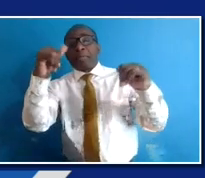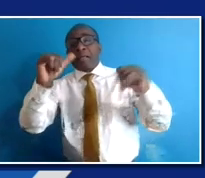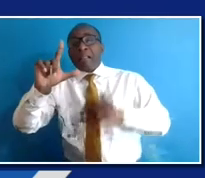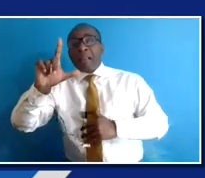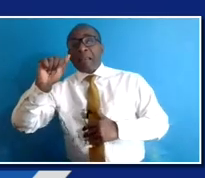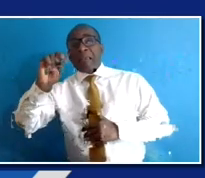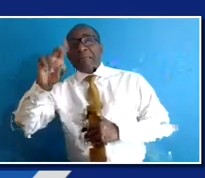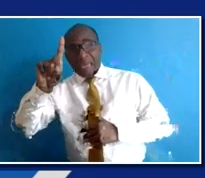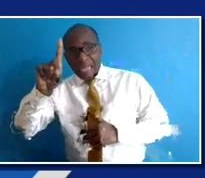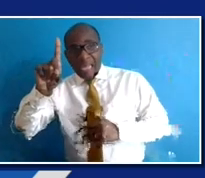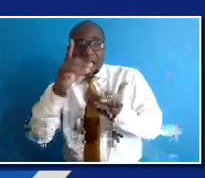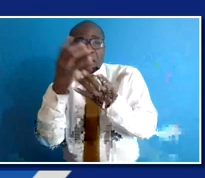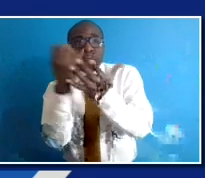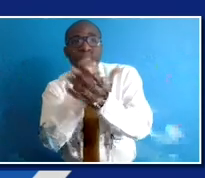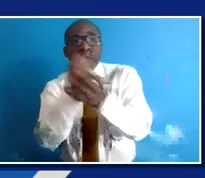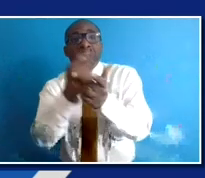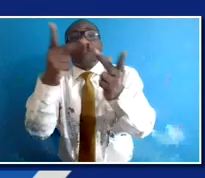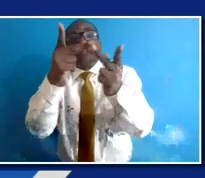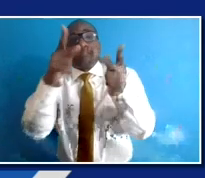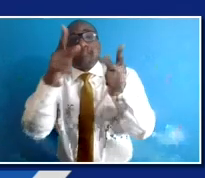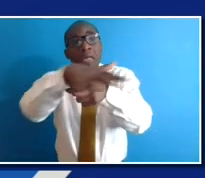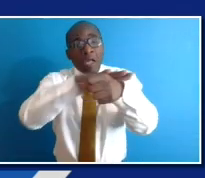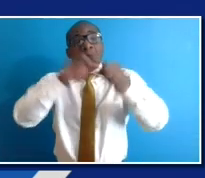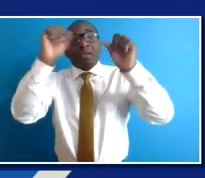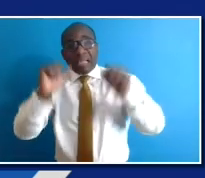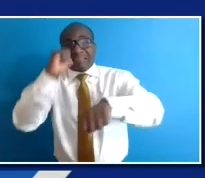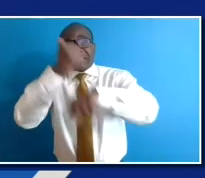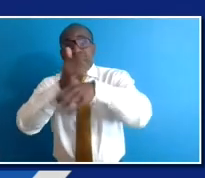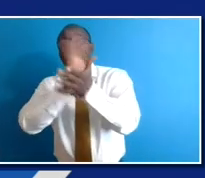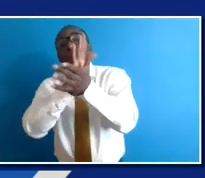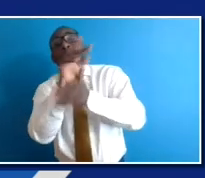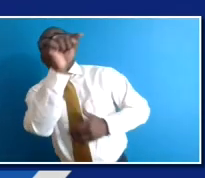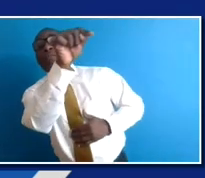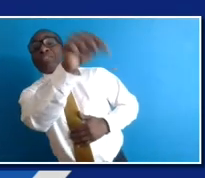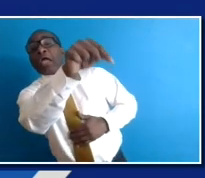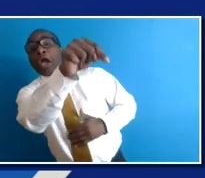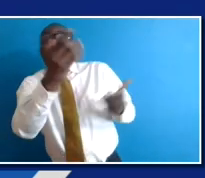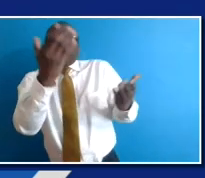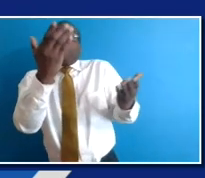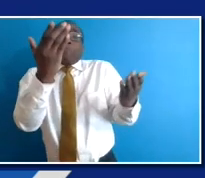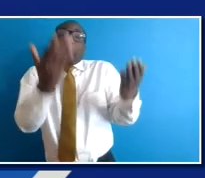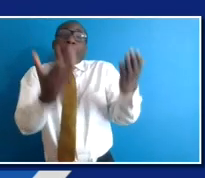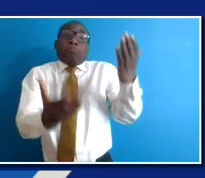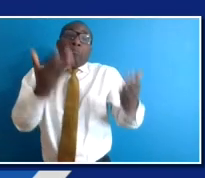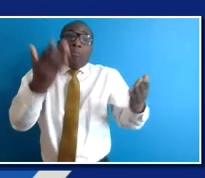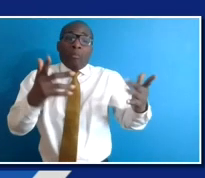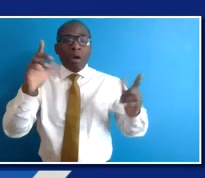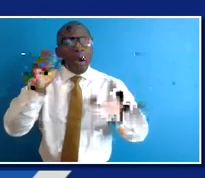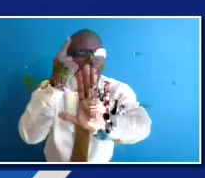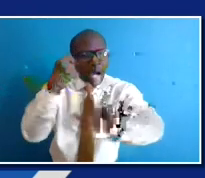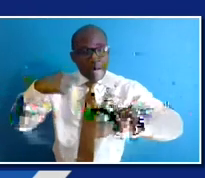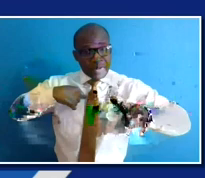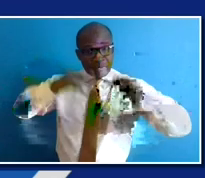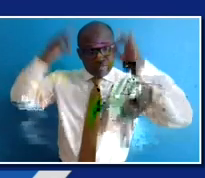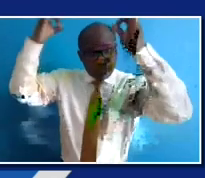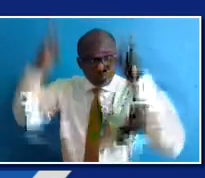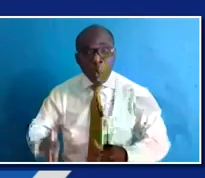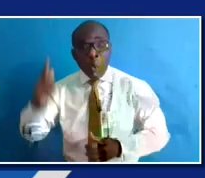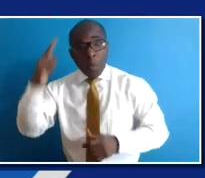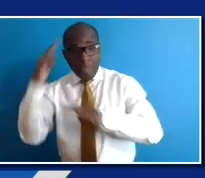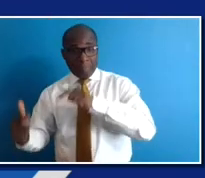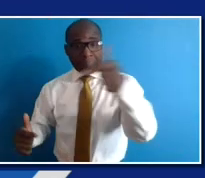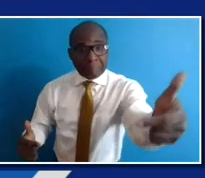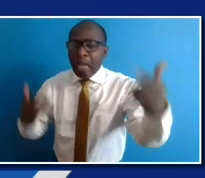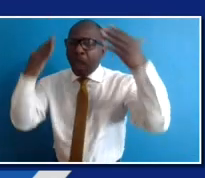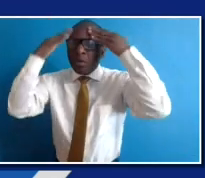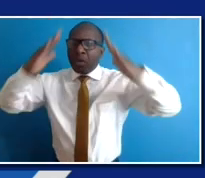able to announce that as well. And it is in concert with the strategies we're using all the time. I've said this many days in a row. We're not